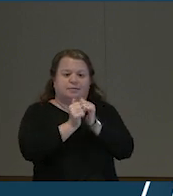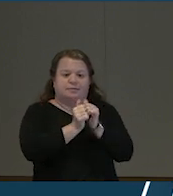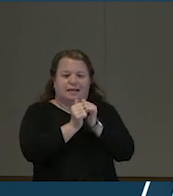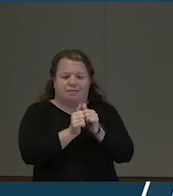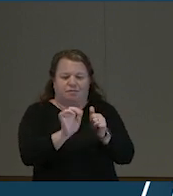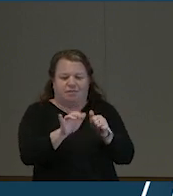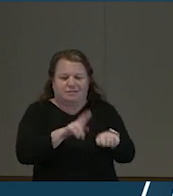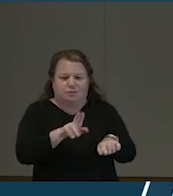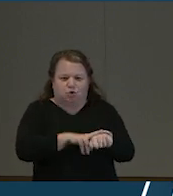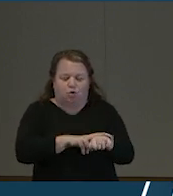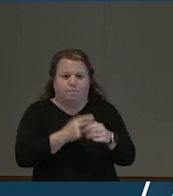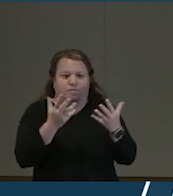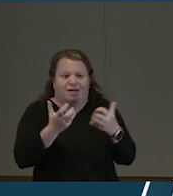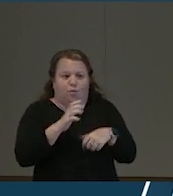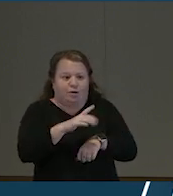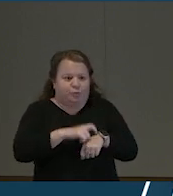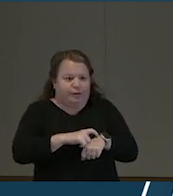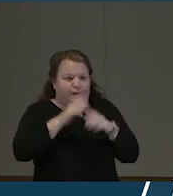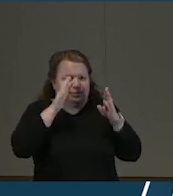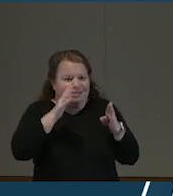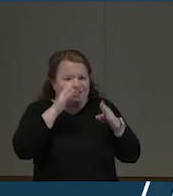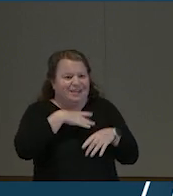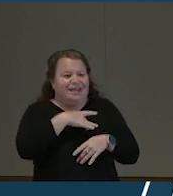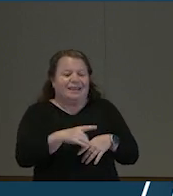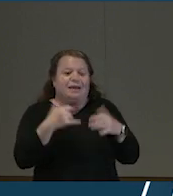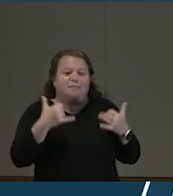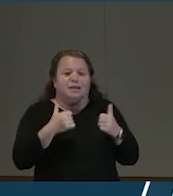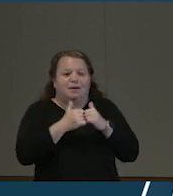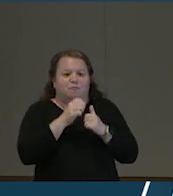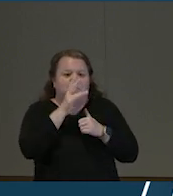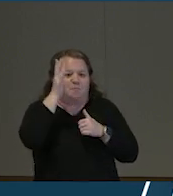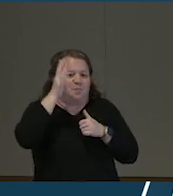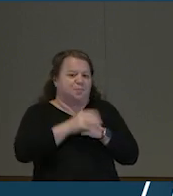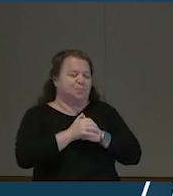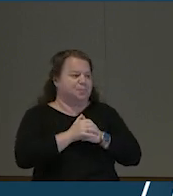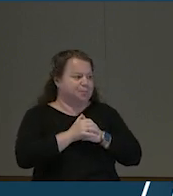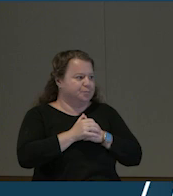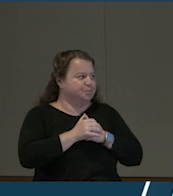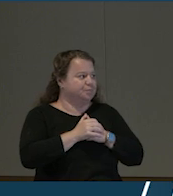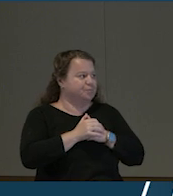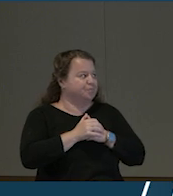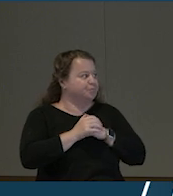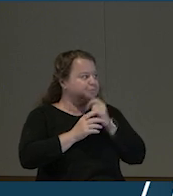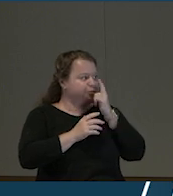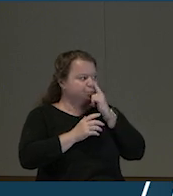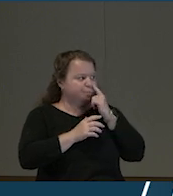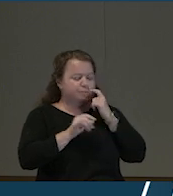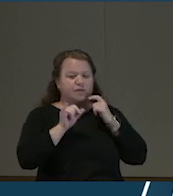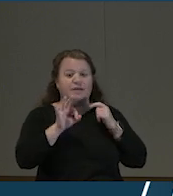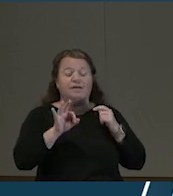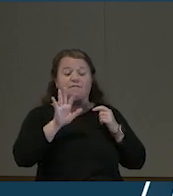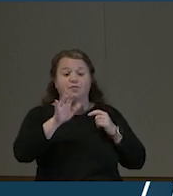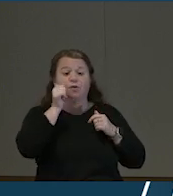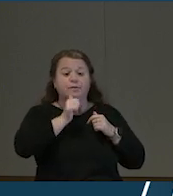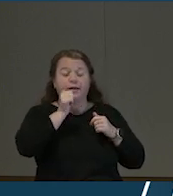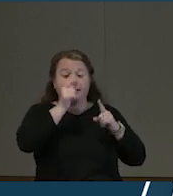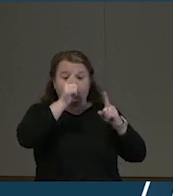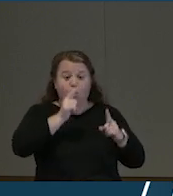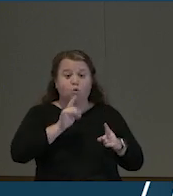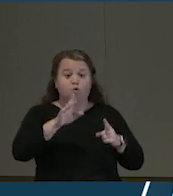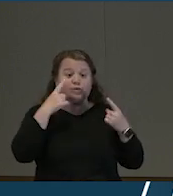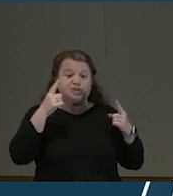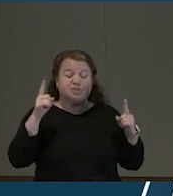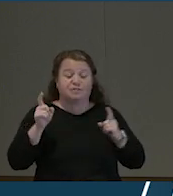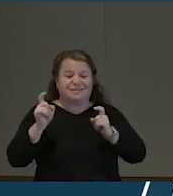more attention and time from you. They like playing with you. So if you're achieving your daily goal, you're giving them their